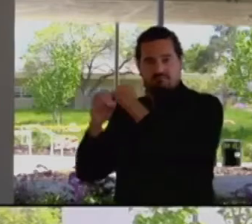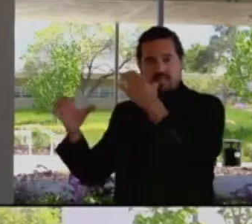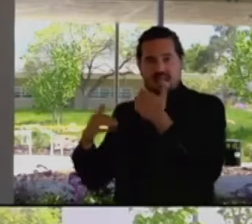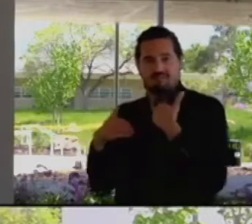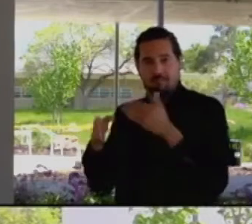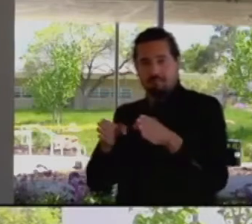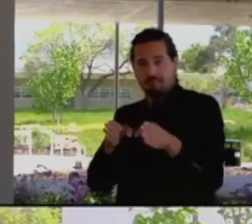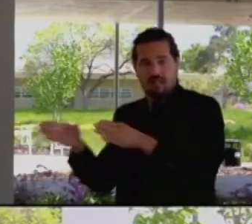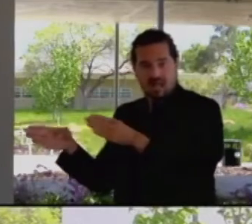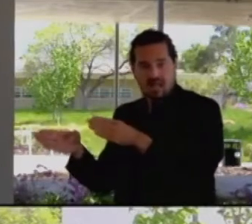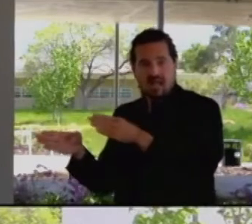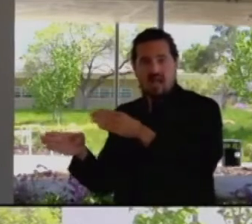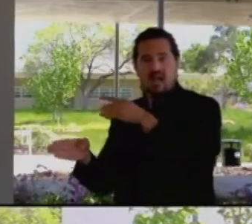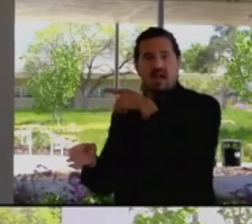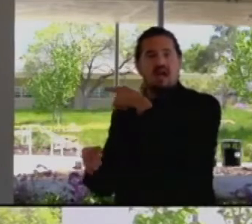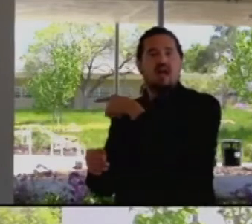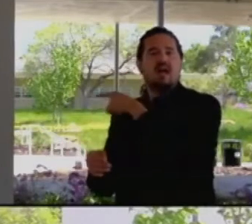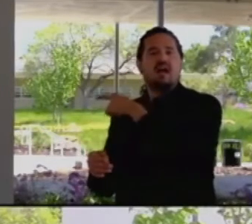youth?